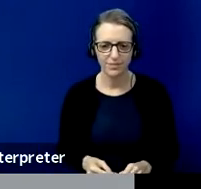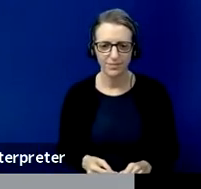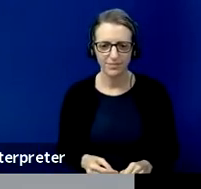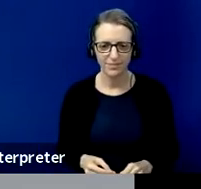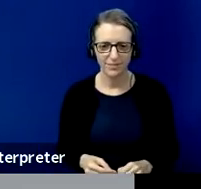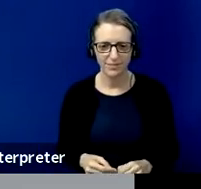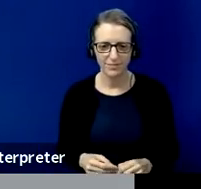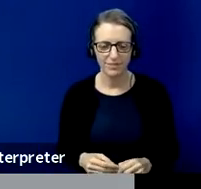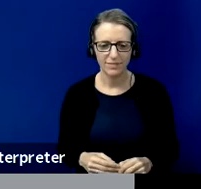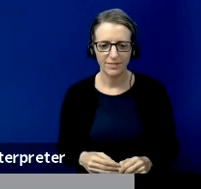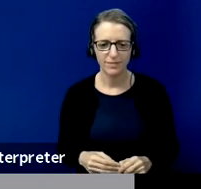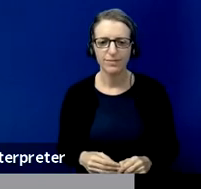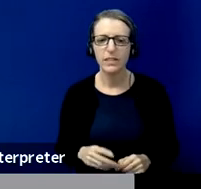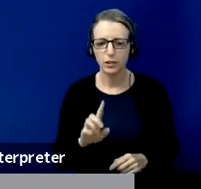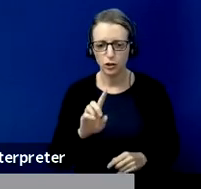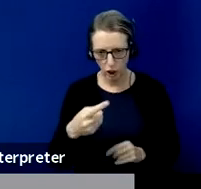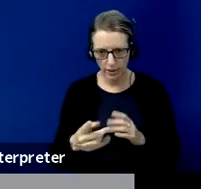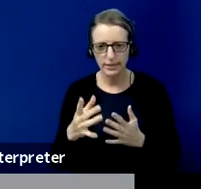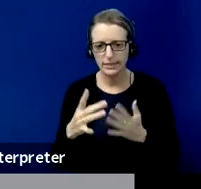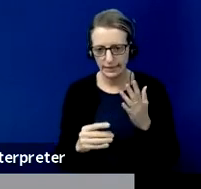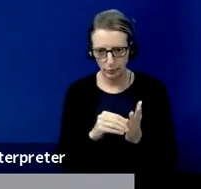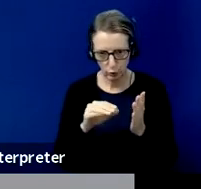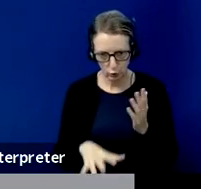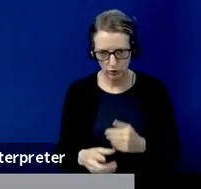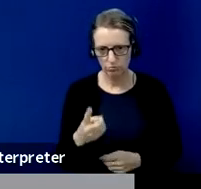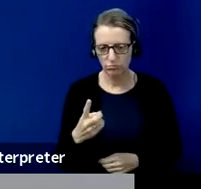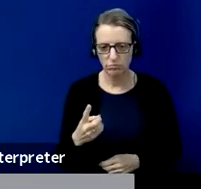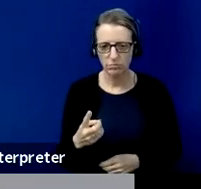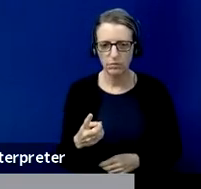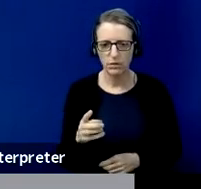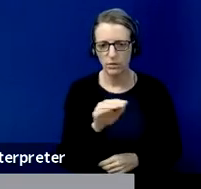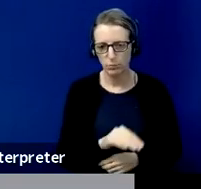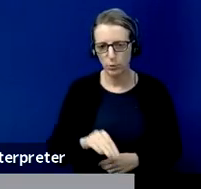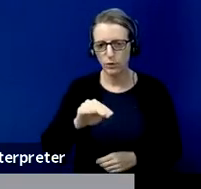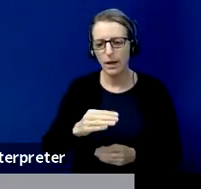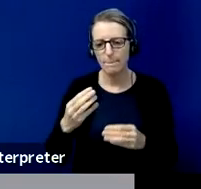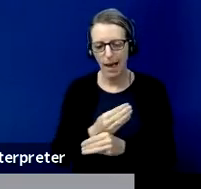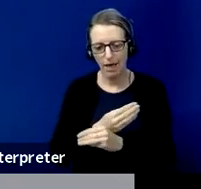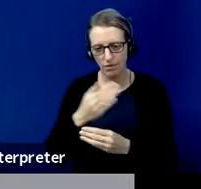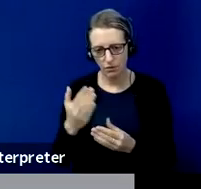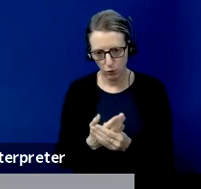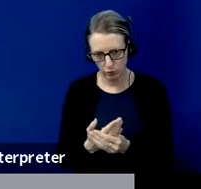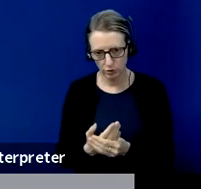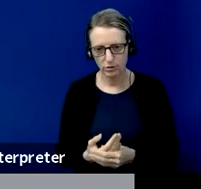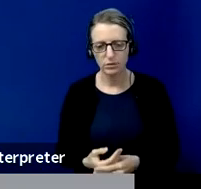to just my sample student and put it in the math folder.